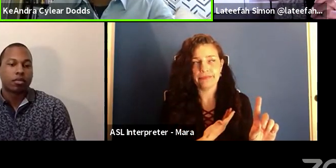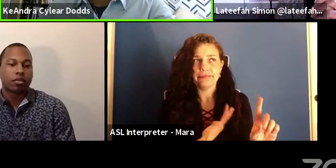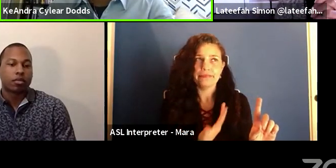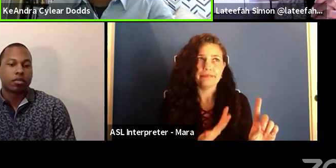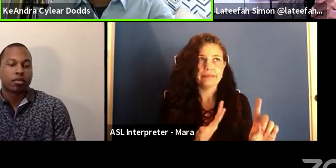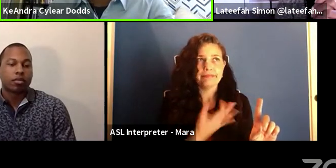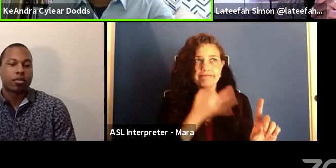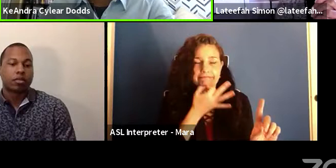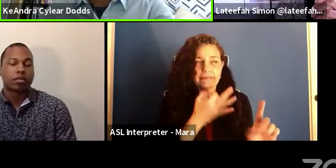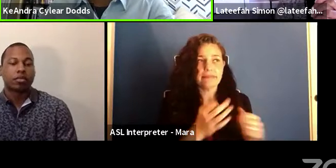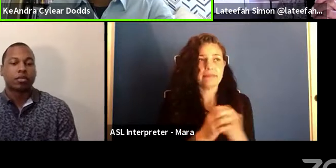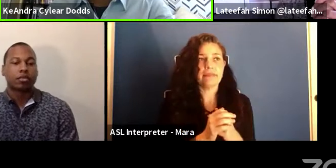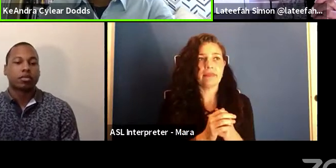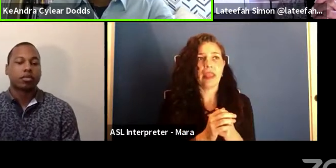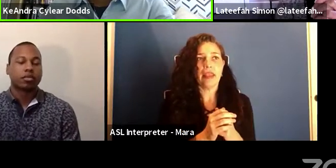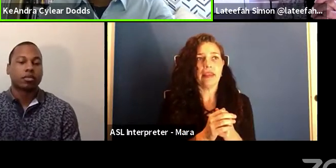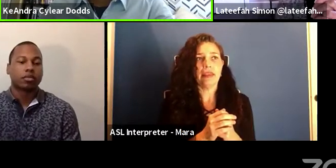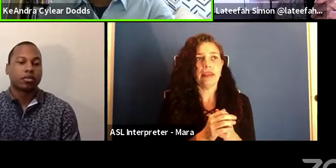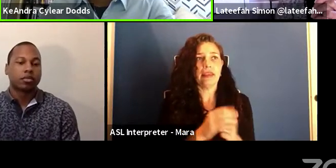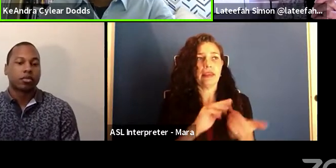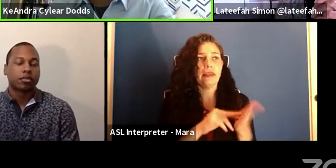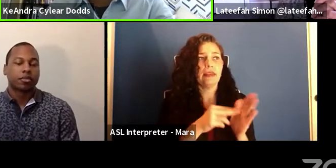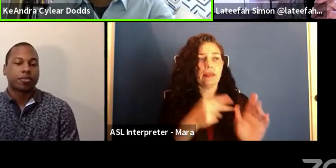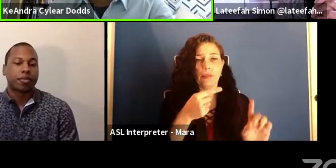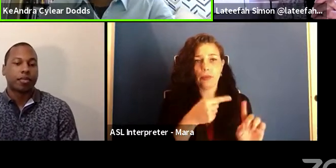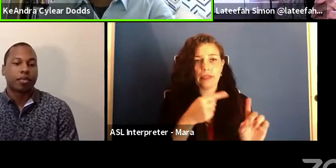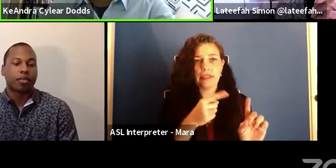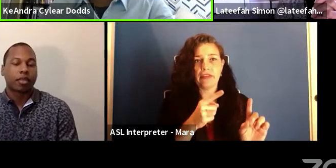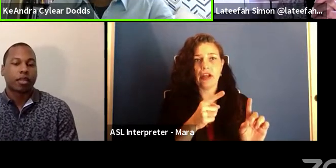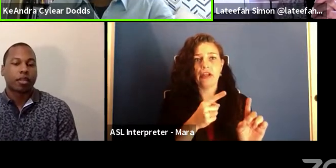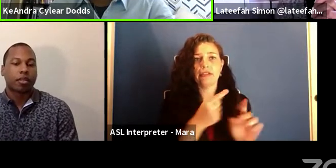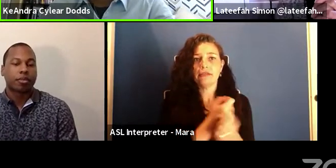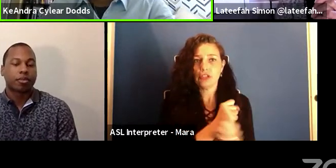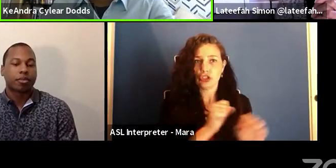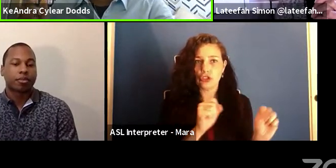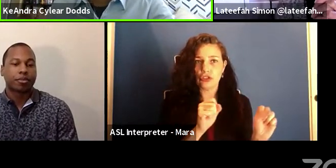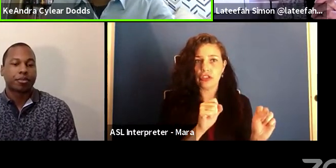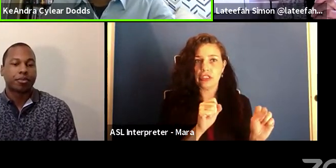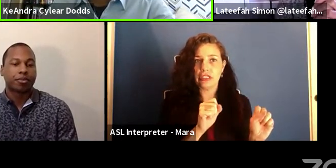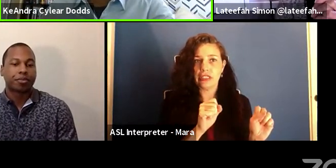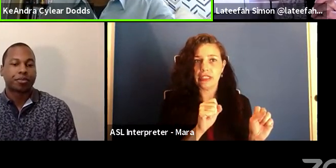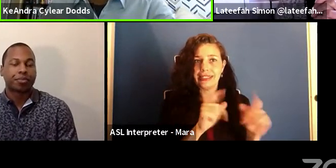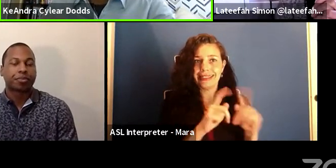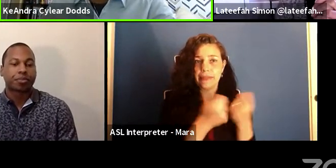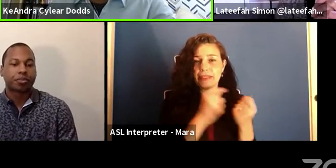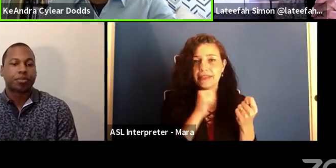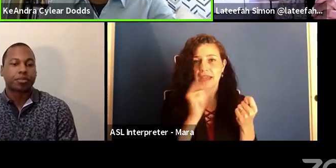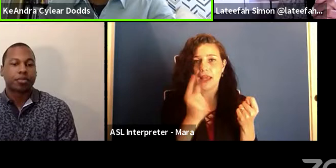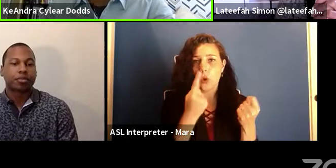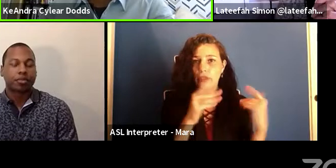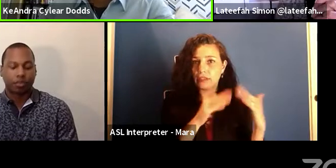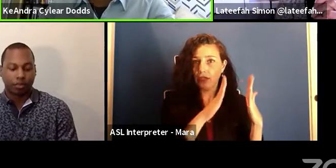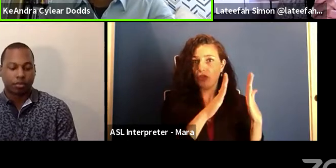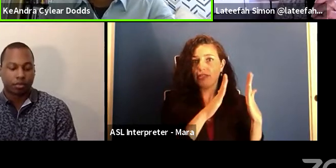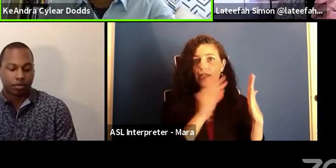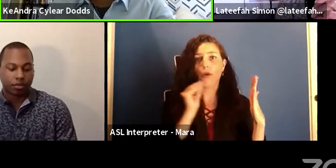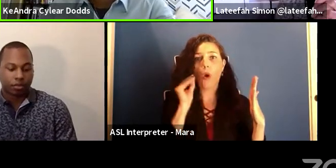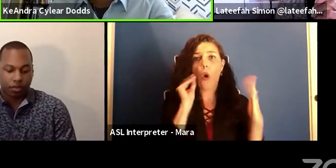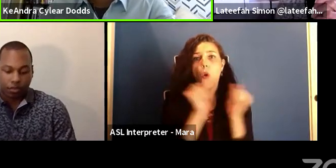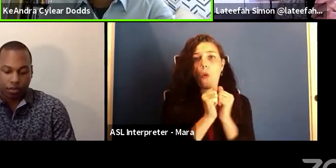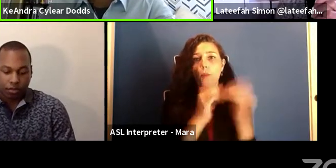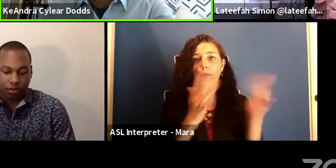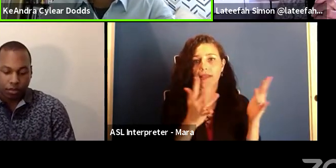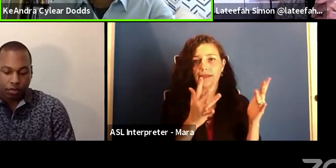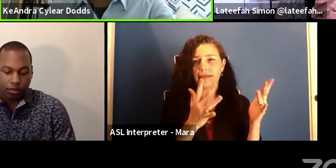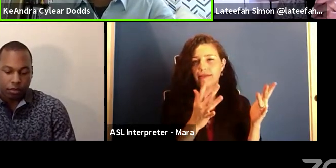purpose of our safety and security team is also not focusing on addressing homelessness. Their specialties is not within that